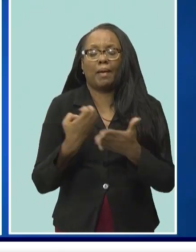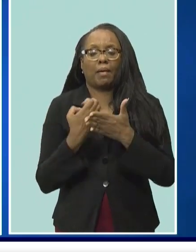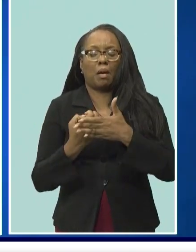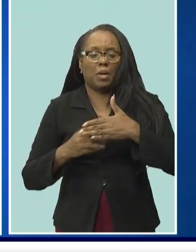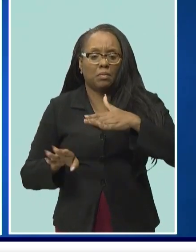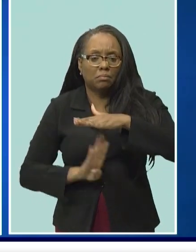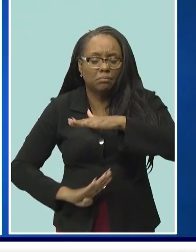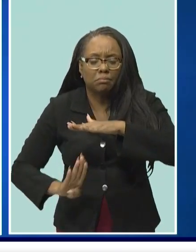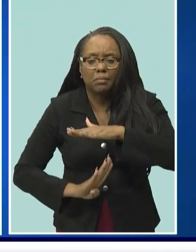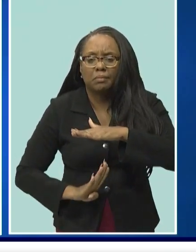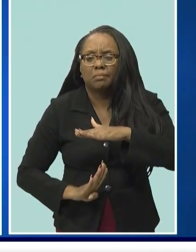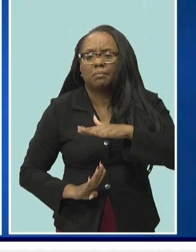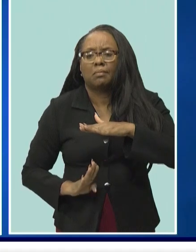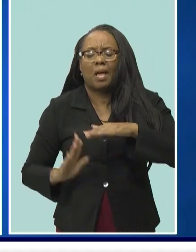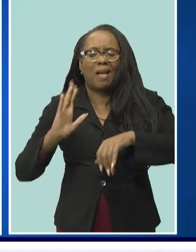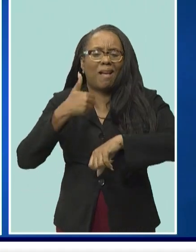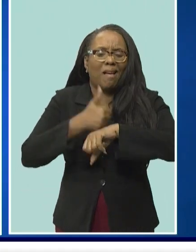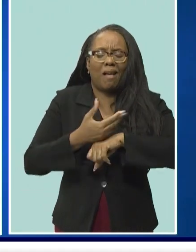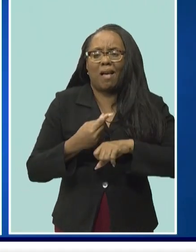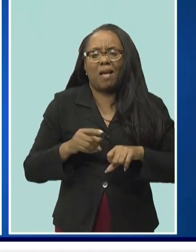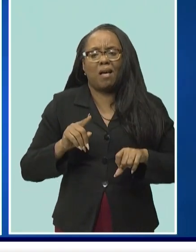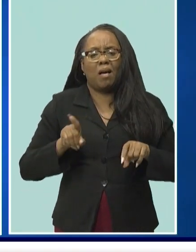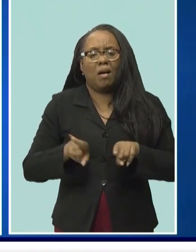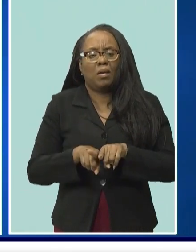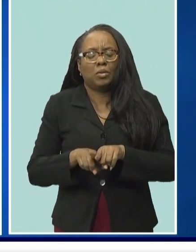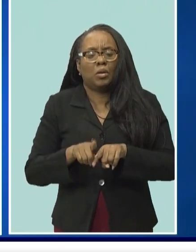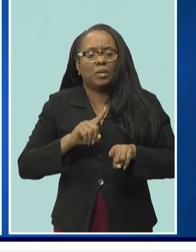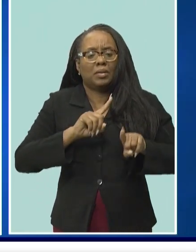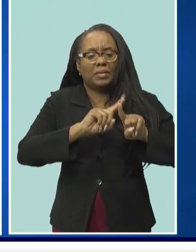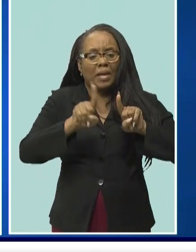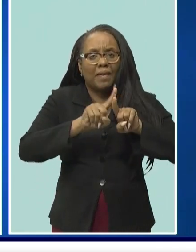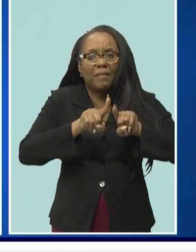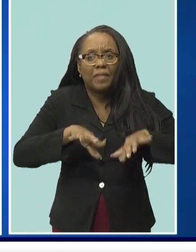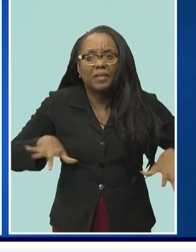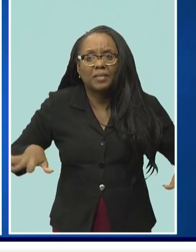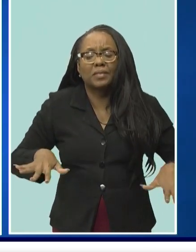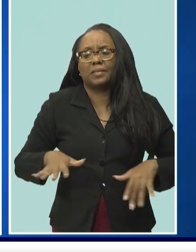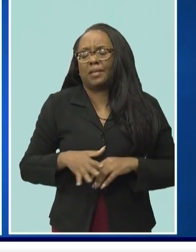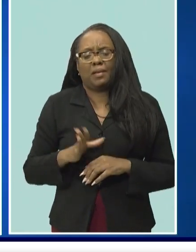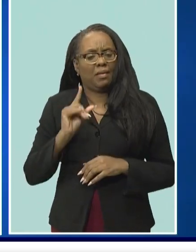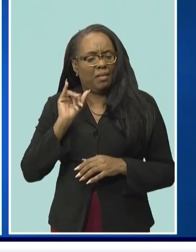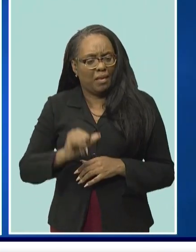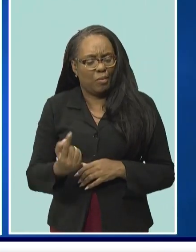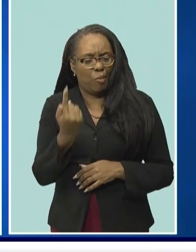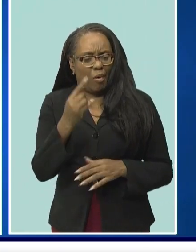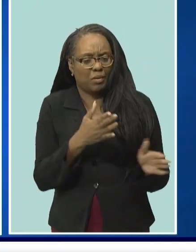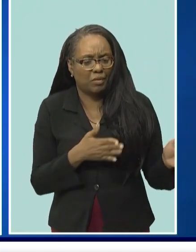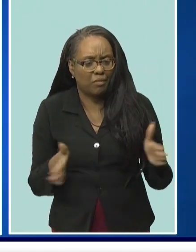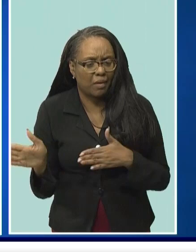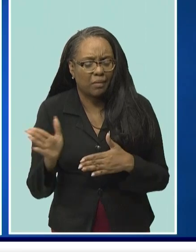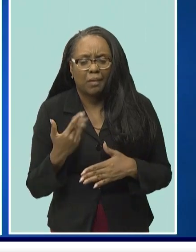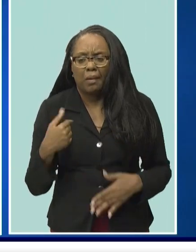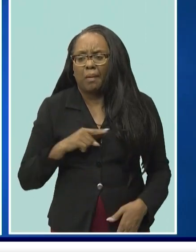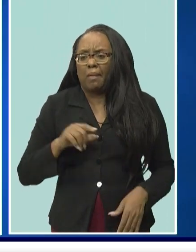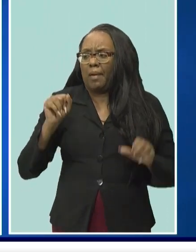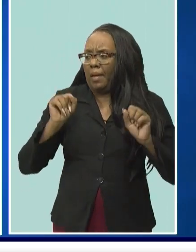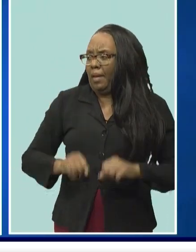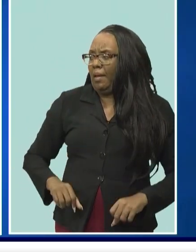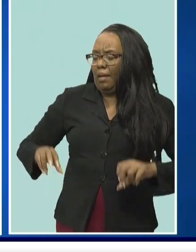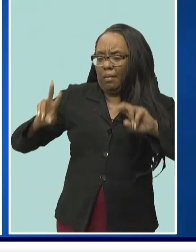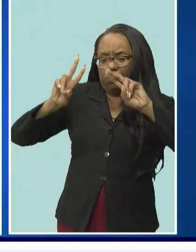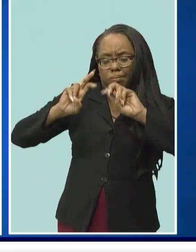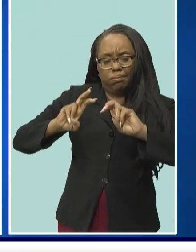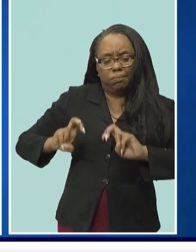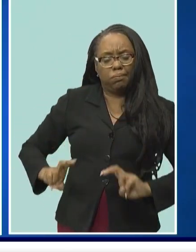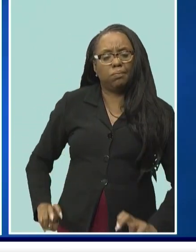also generating diversity in our economy. And I think that is one strategy that we can seriously take a look at, looking